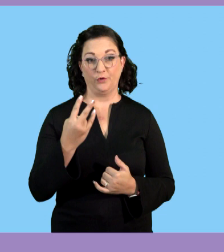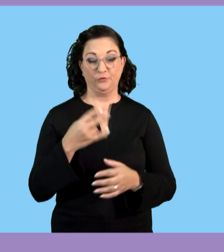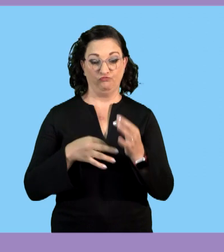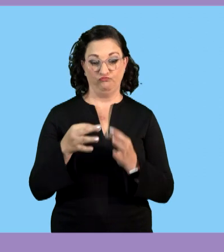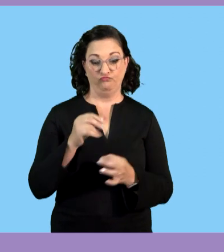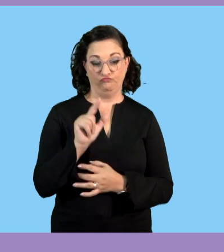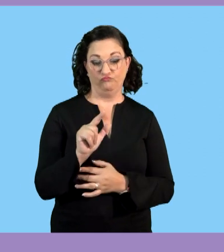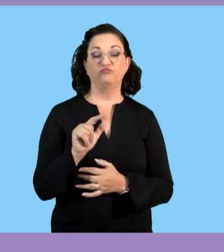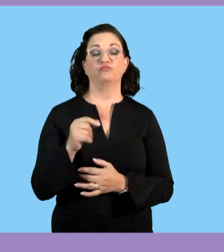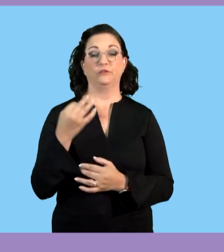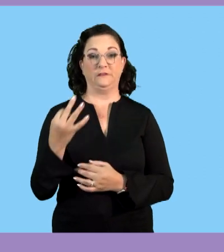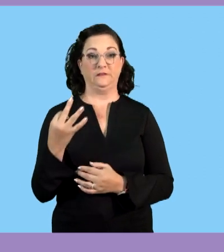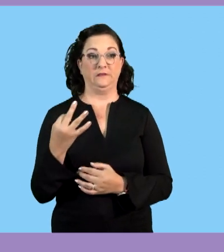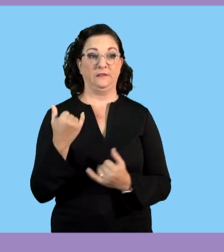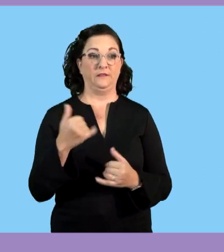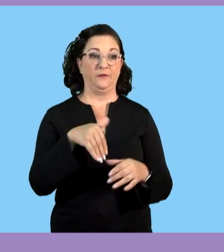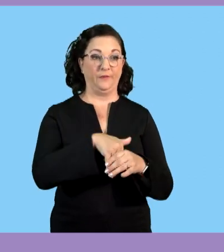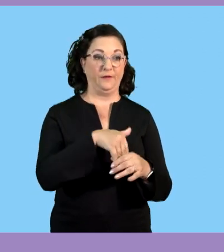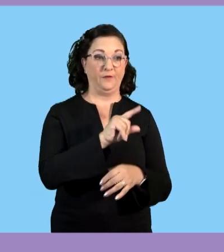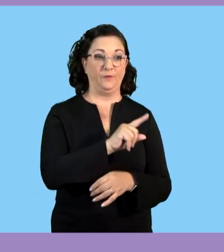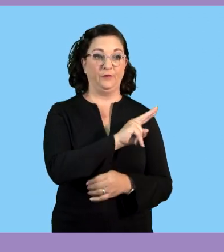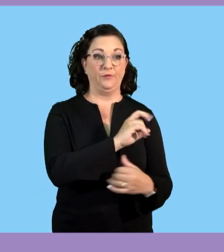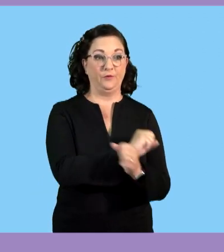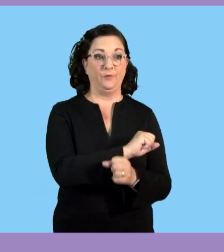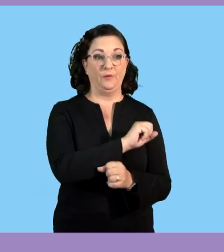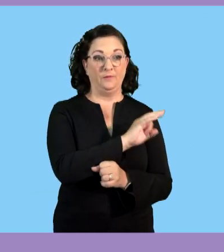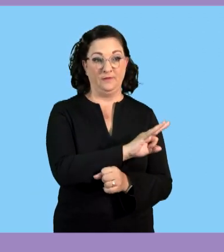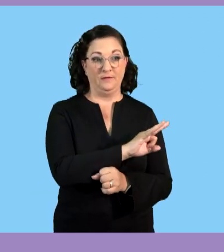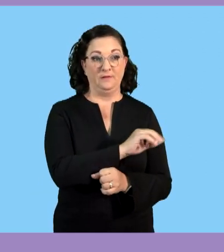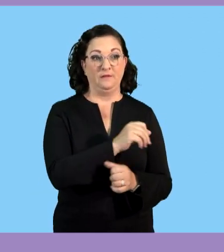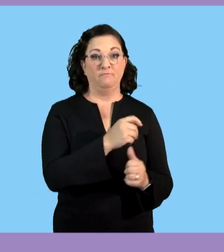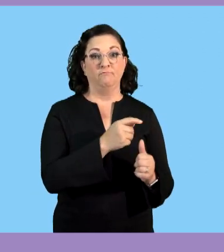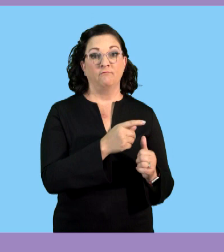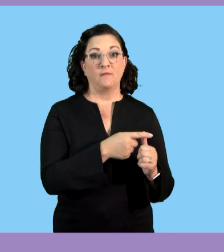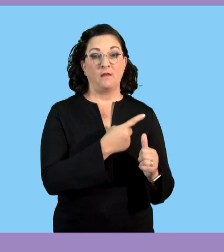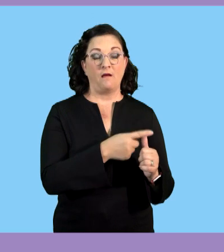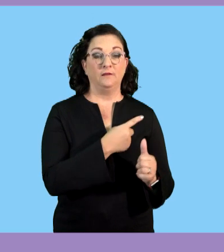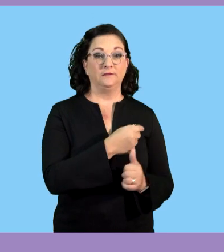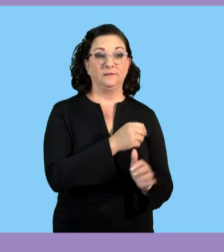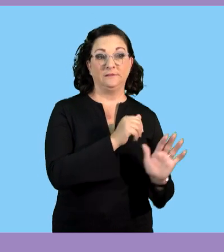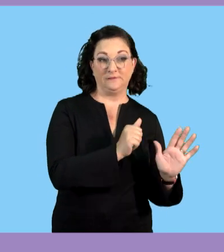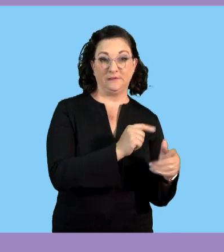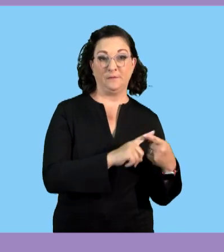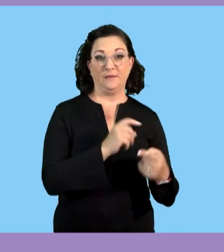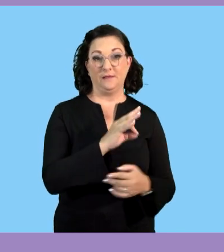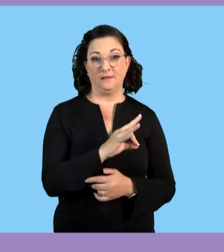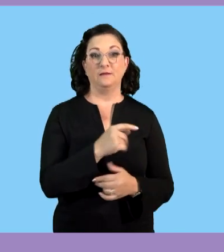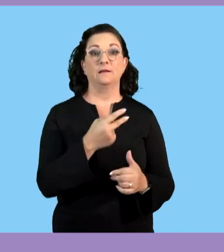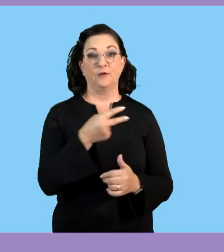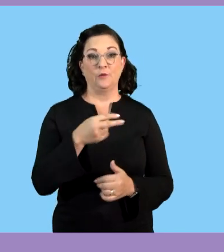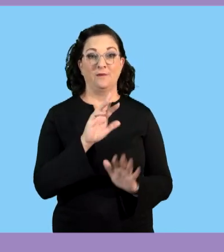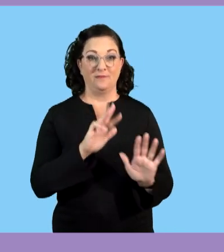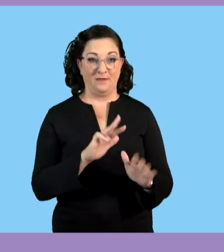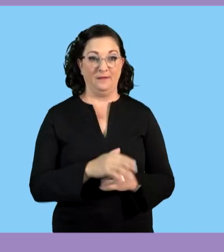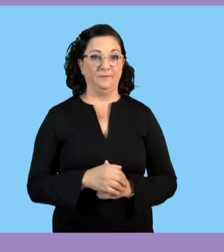say 2 multiplied by 3, that is 6, and when we add 3, that gives us 9. So it's still not the answer that we are